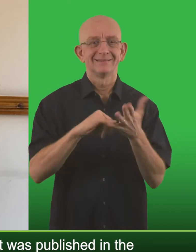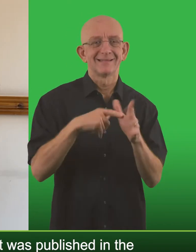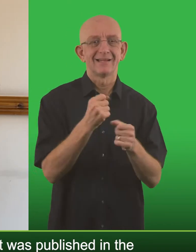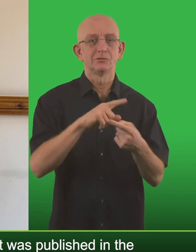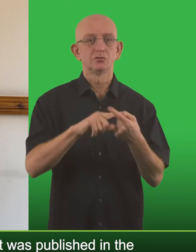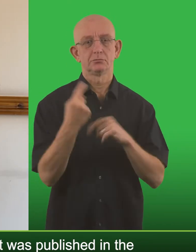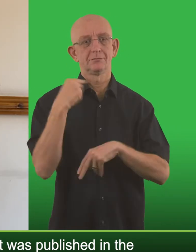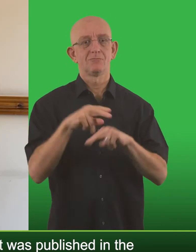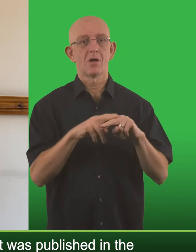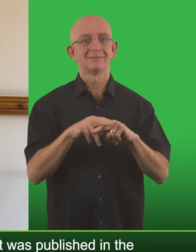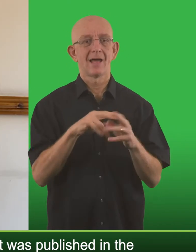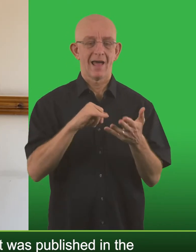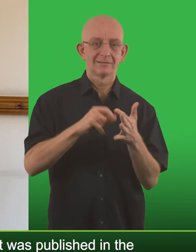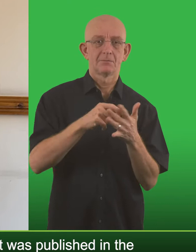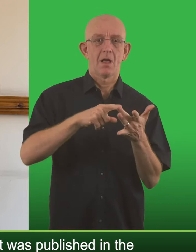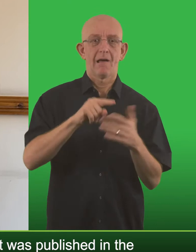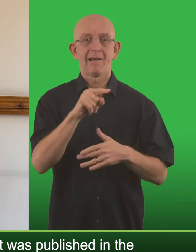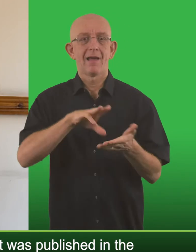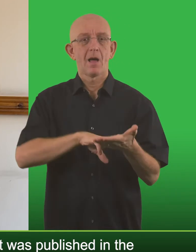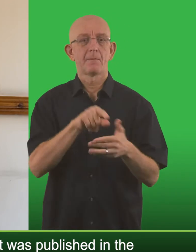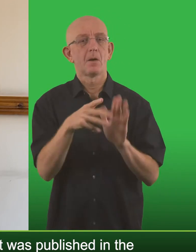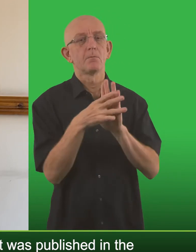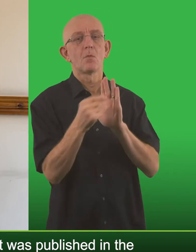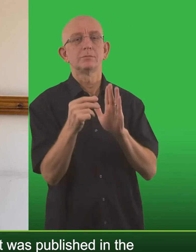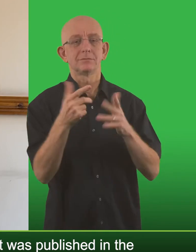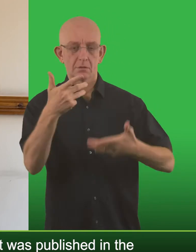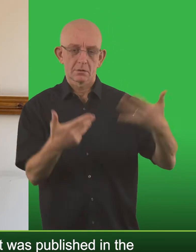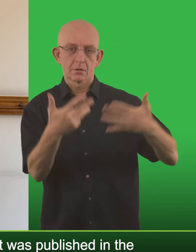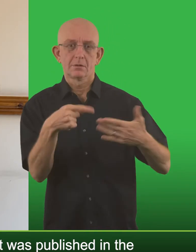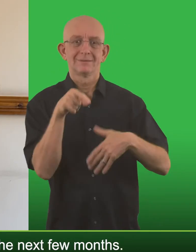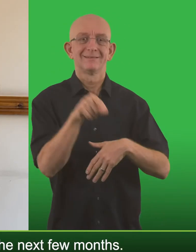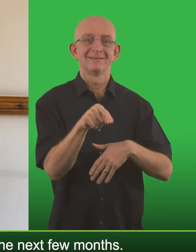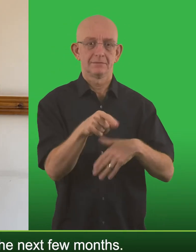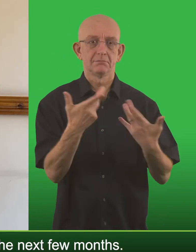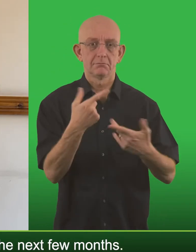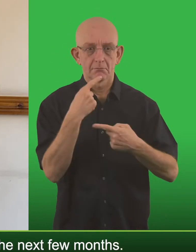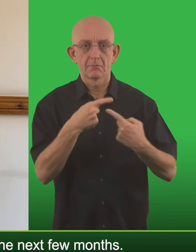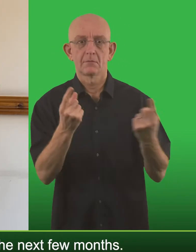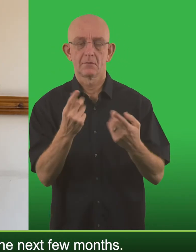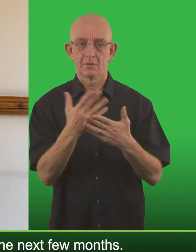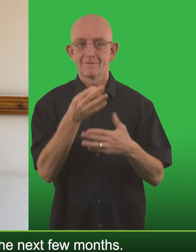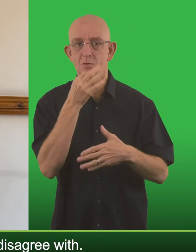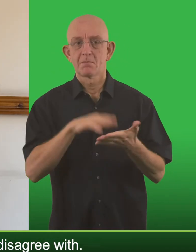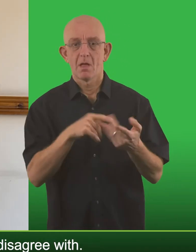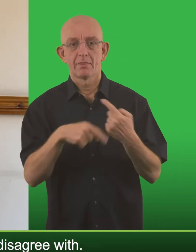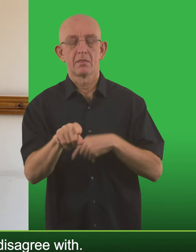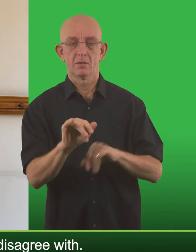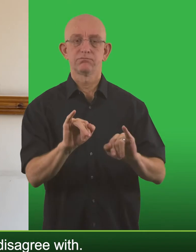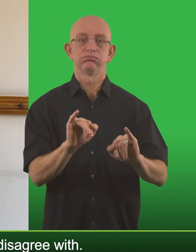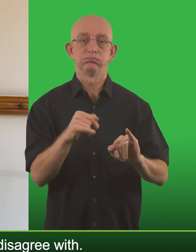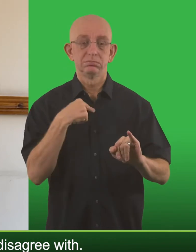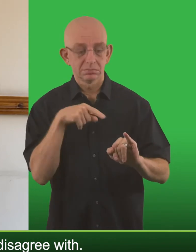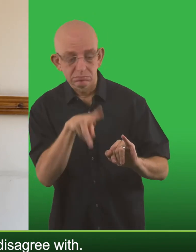published in the SAGE set of papers last Friday from SPI-M, the modelling group, their statement of concerns over the next few months. I can find